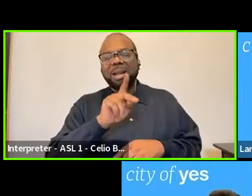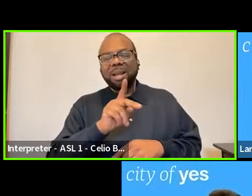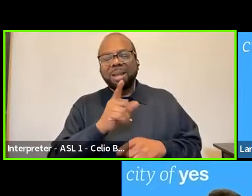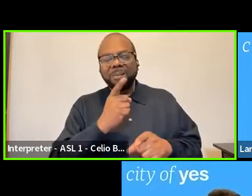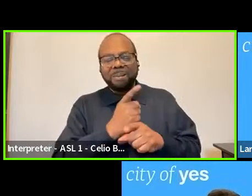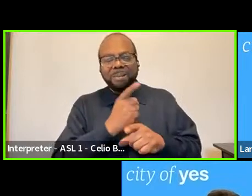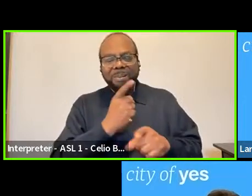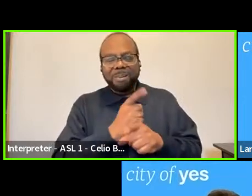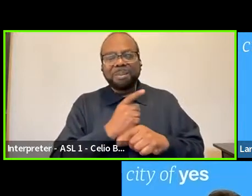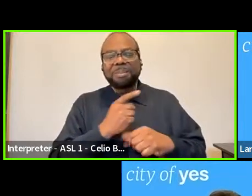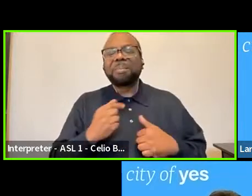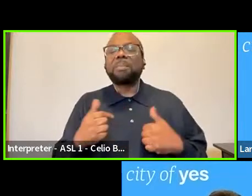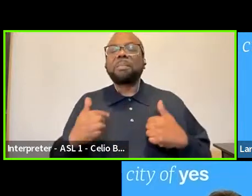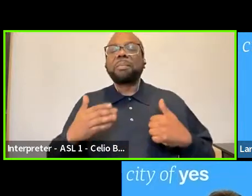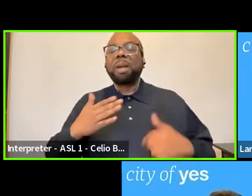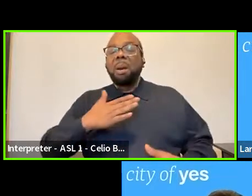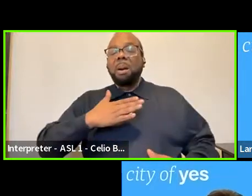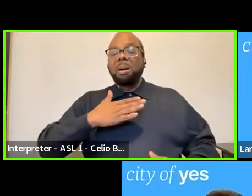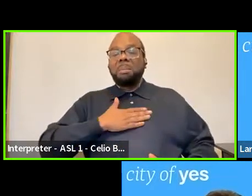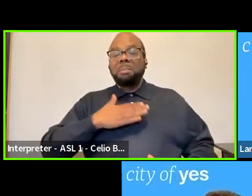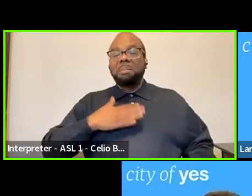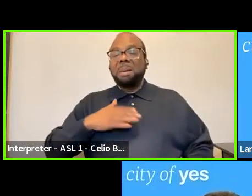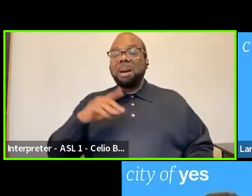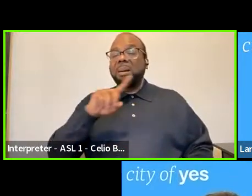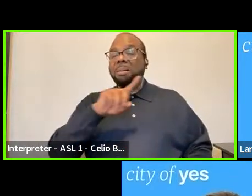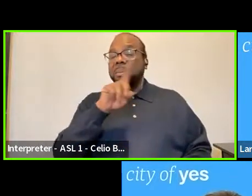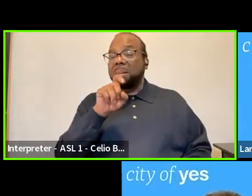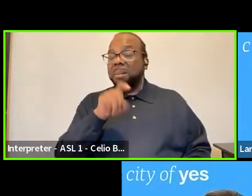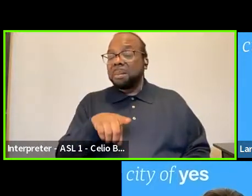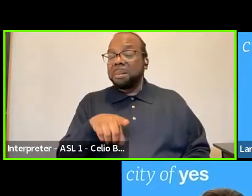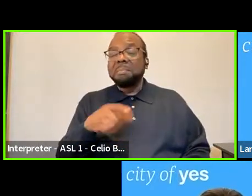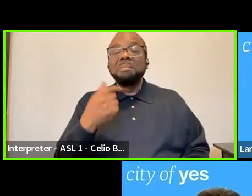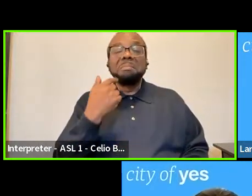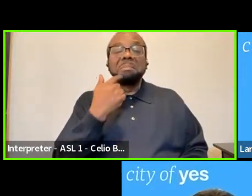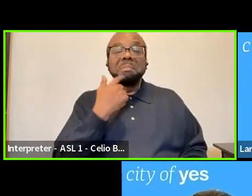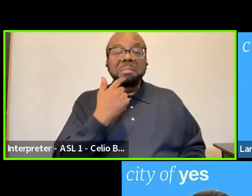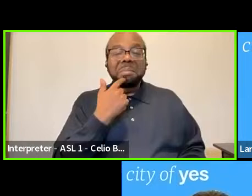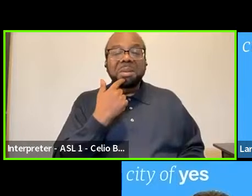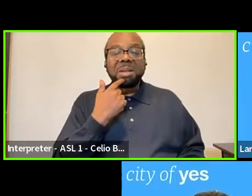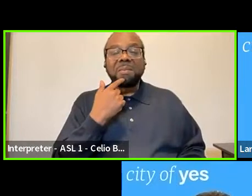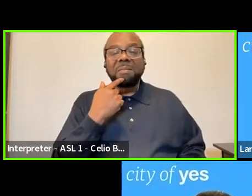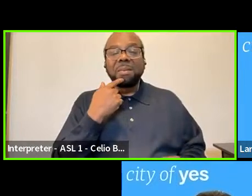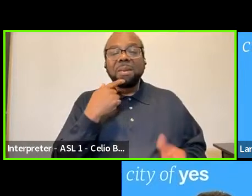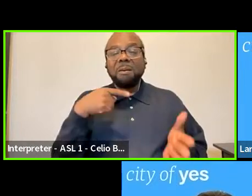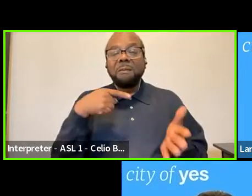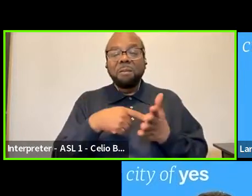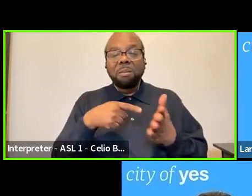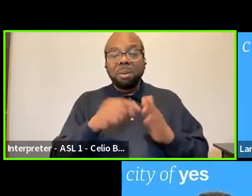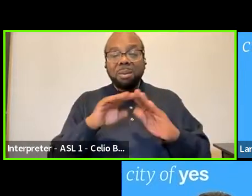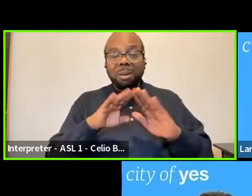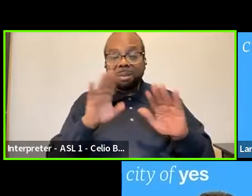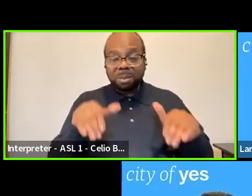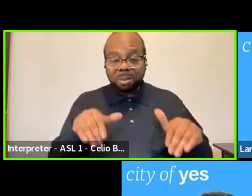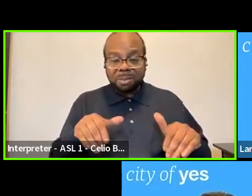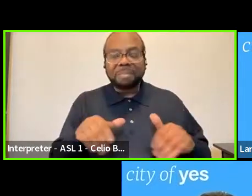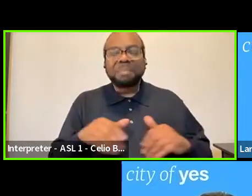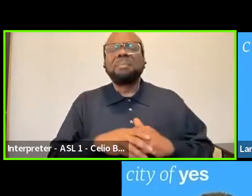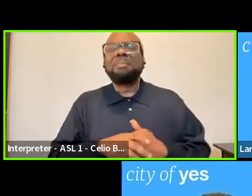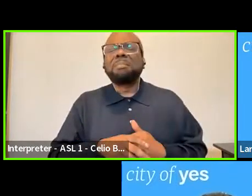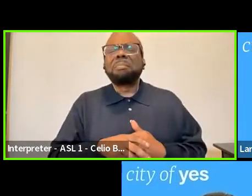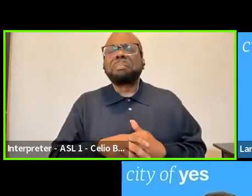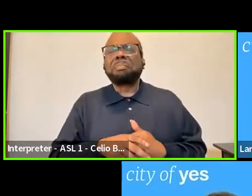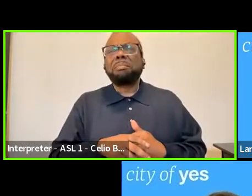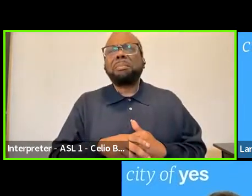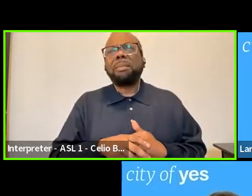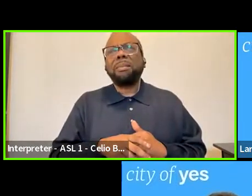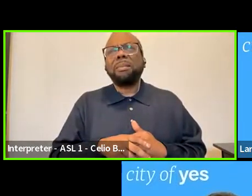Um, okay. My question is you keep mentionable, mentioning affordable housing. Um, as far as I